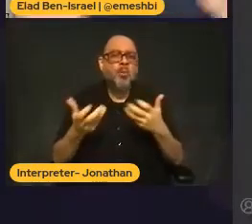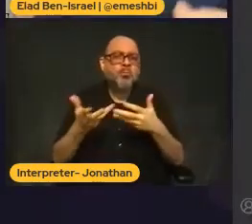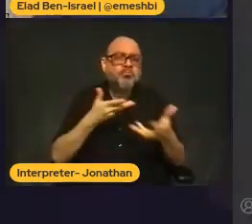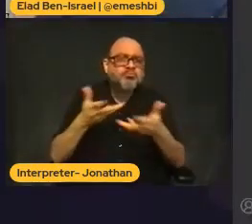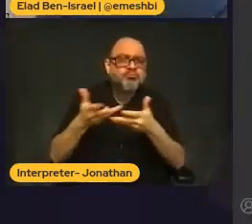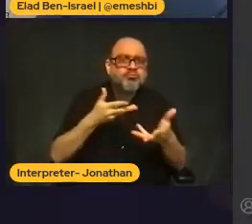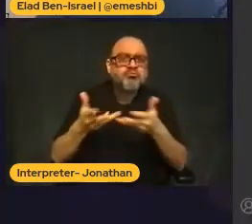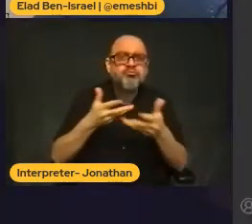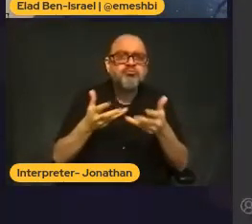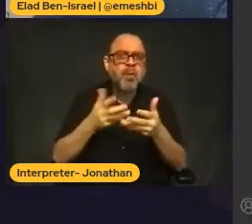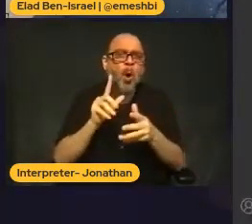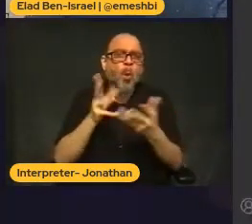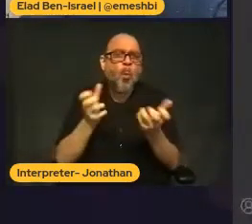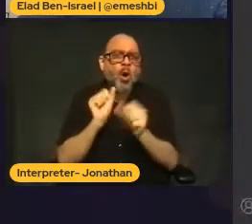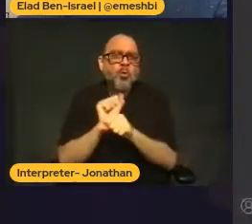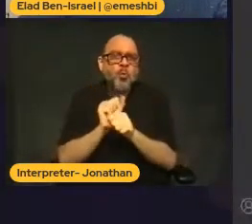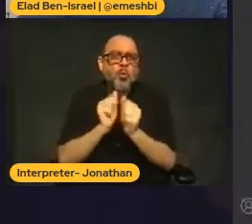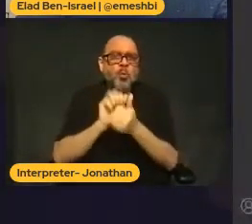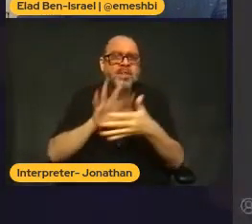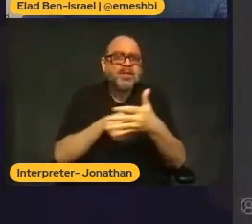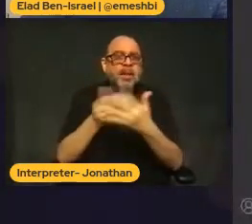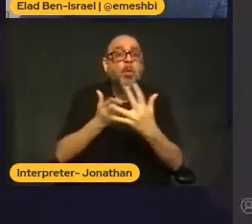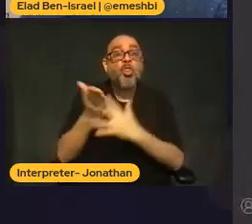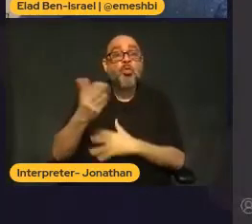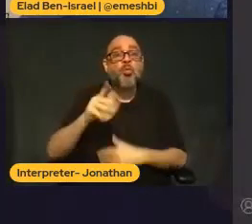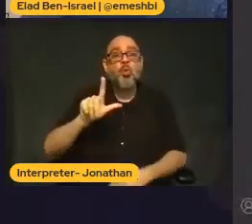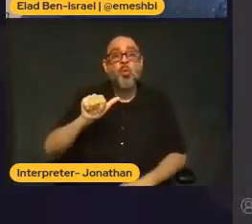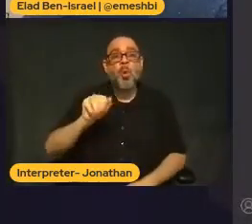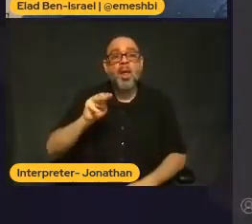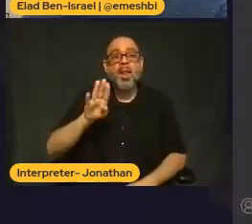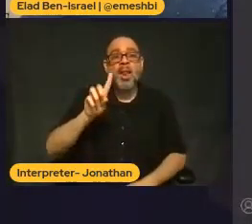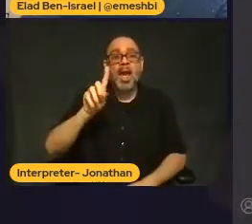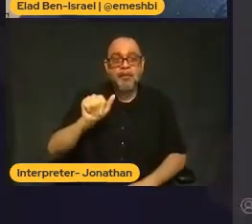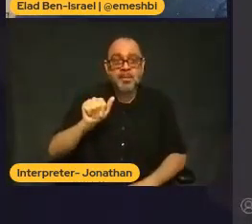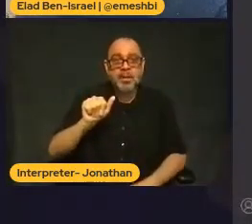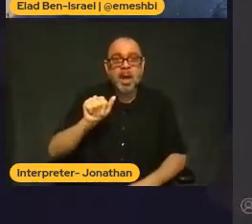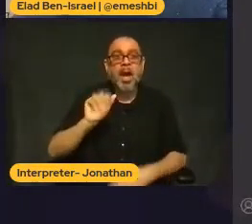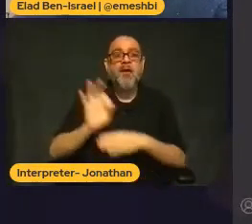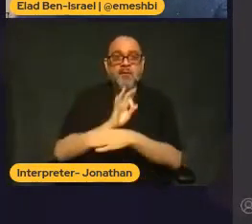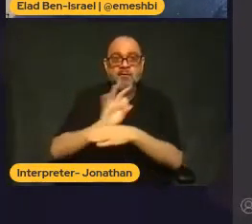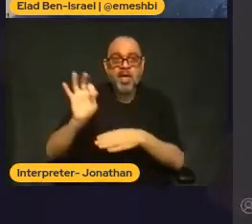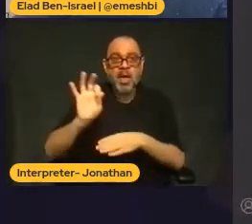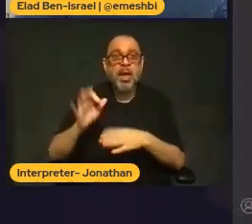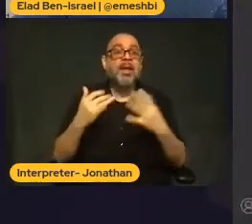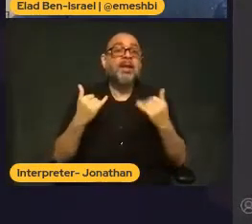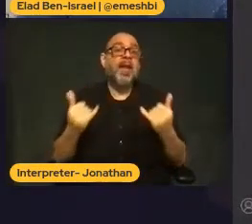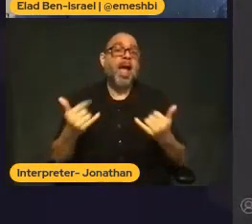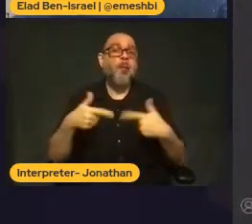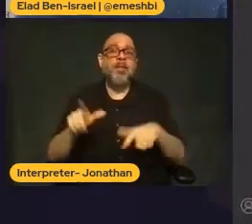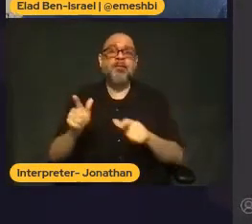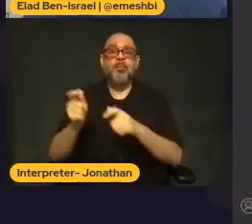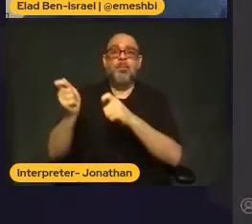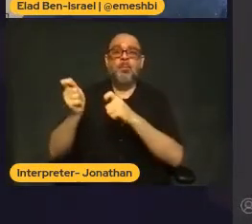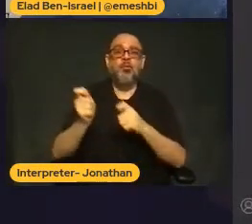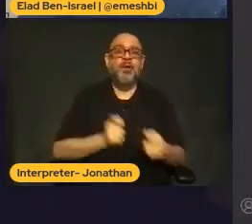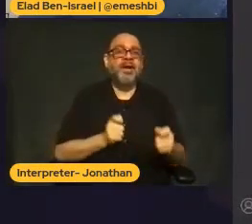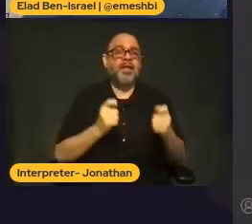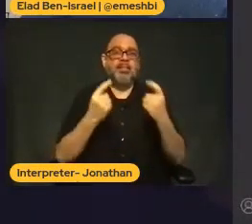through a lambda function. So let's bring in the notoriously amazing